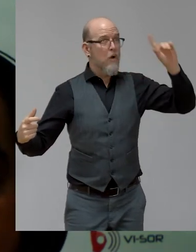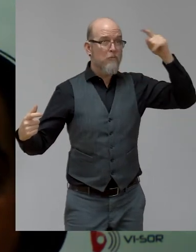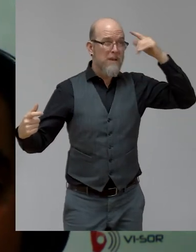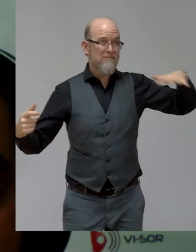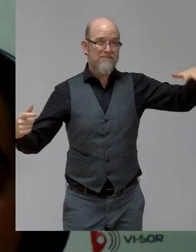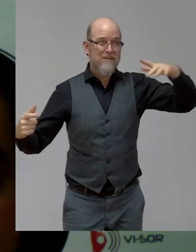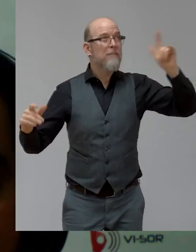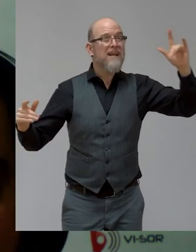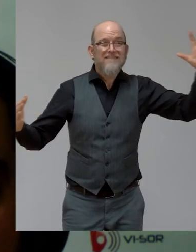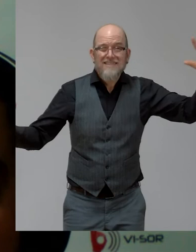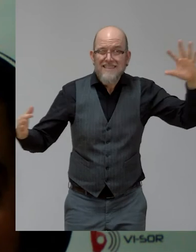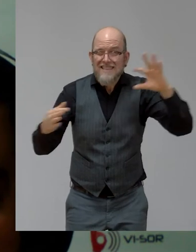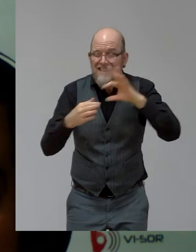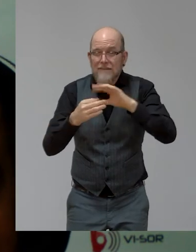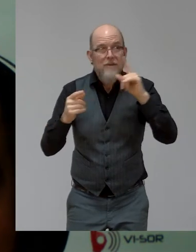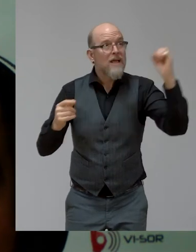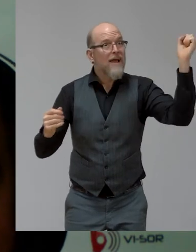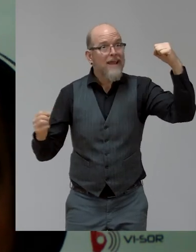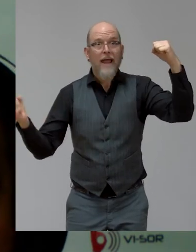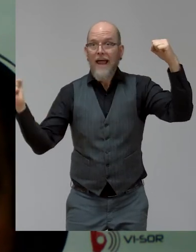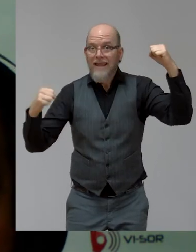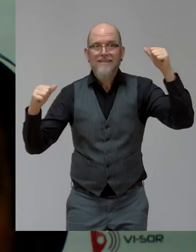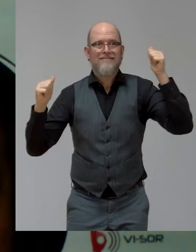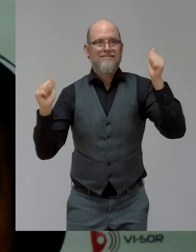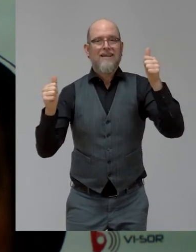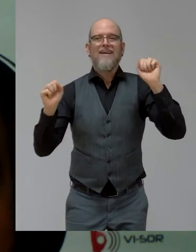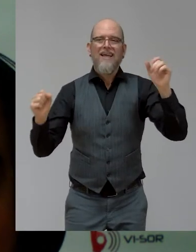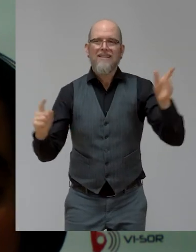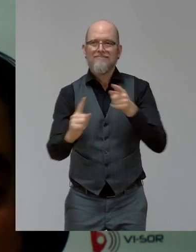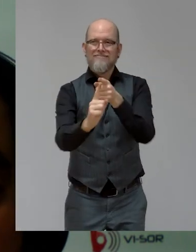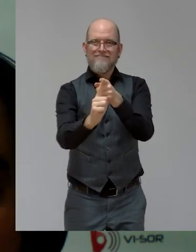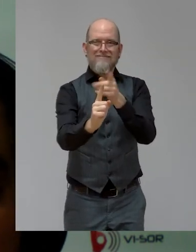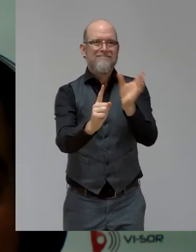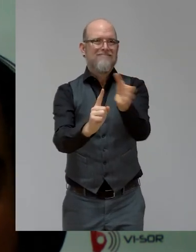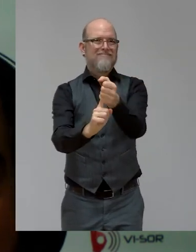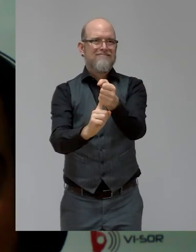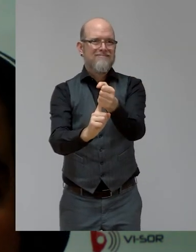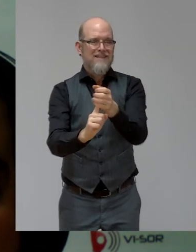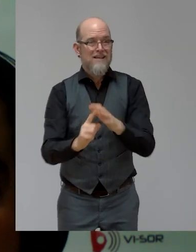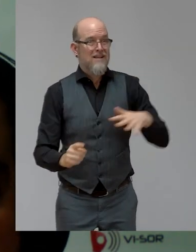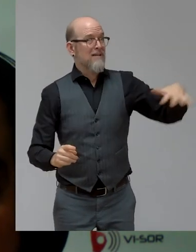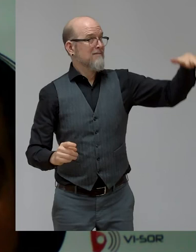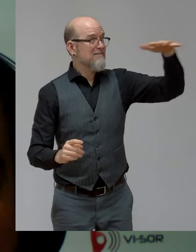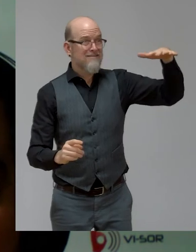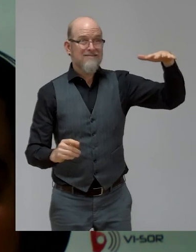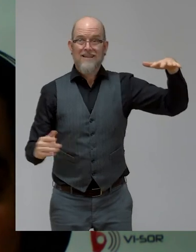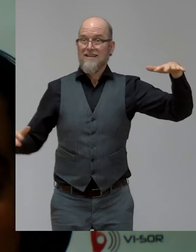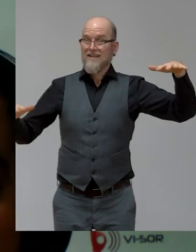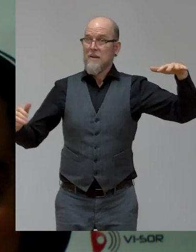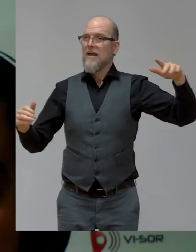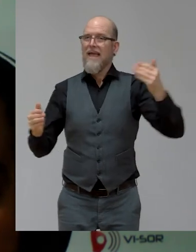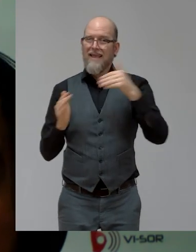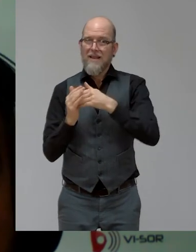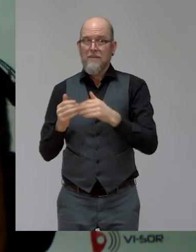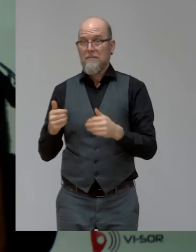parts, should be observed. For example, from the public sector to the private sector, there could exist the offer